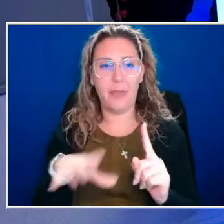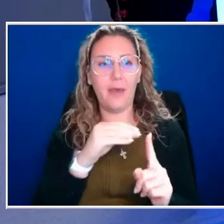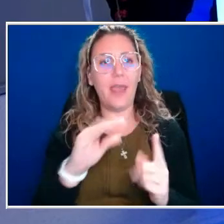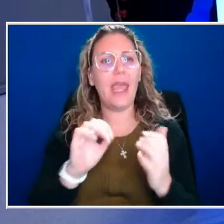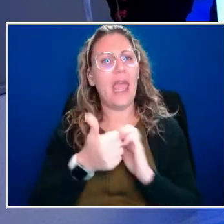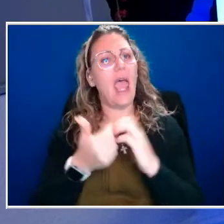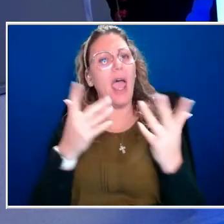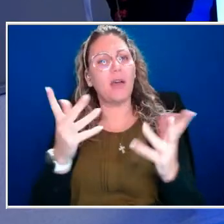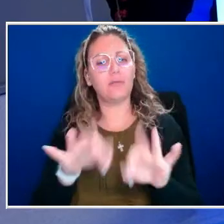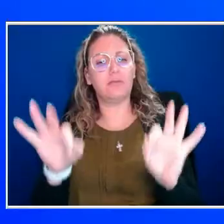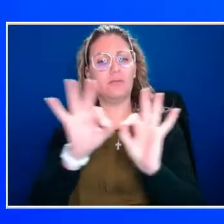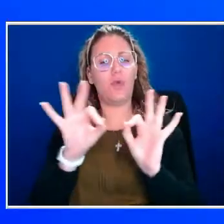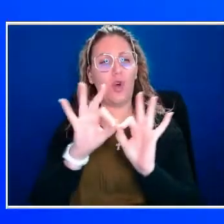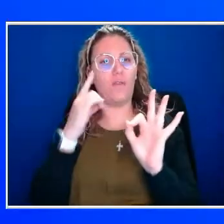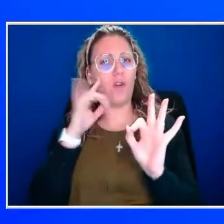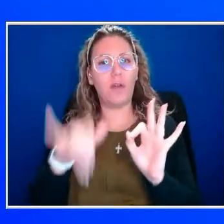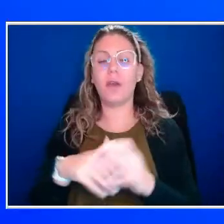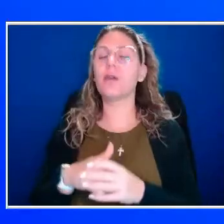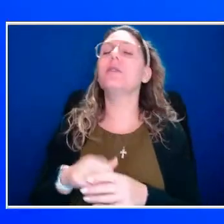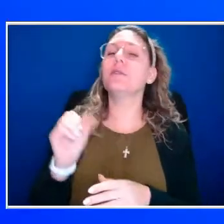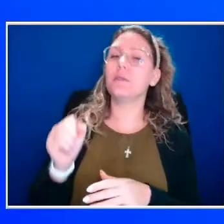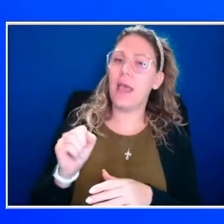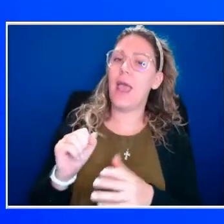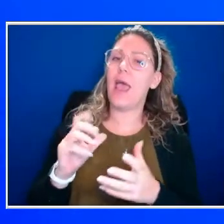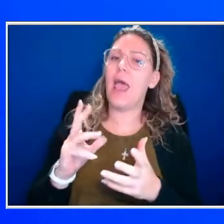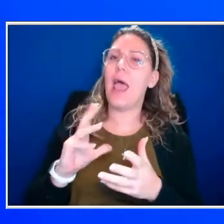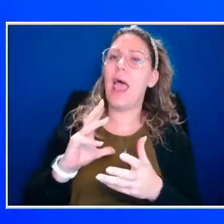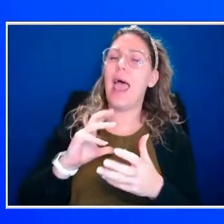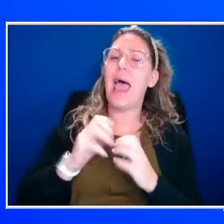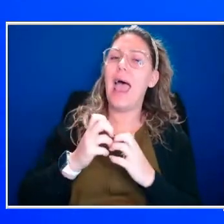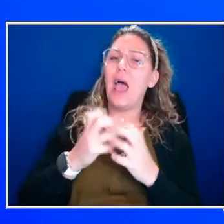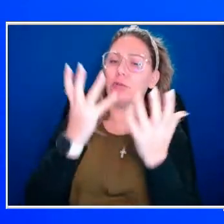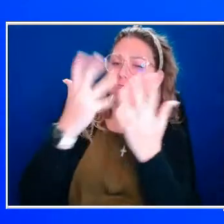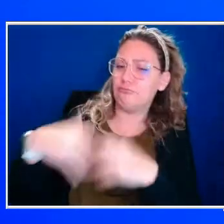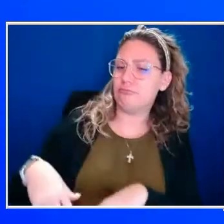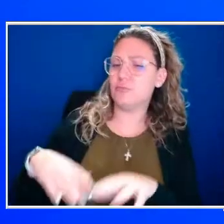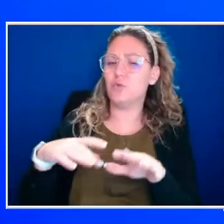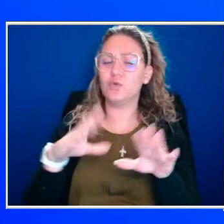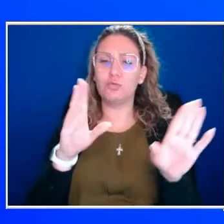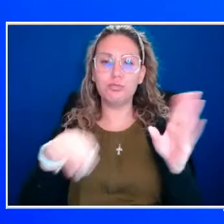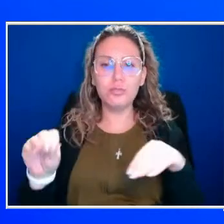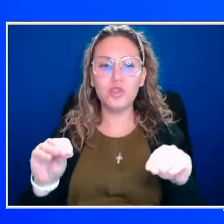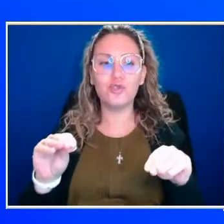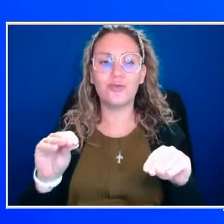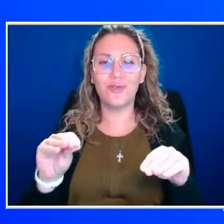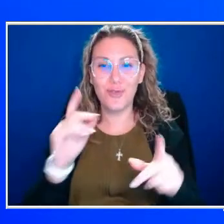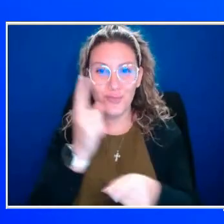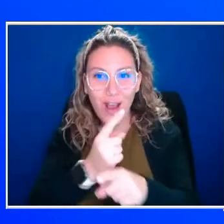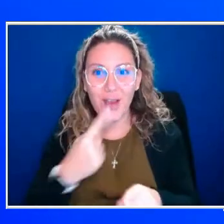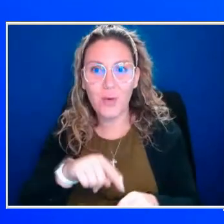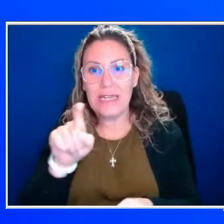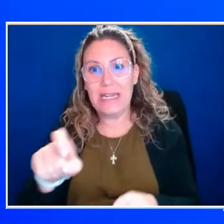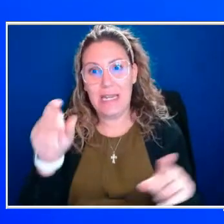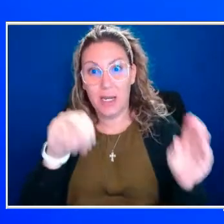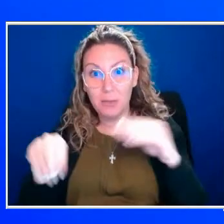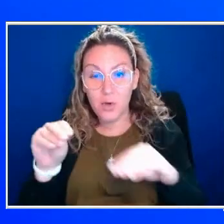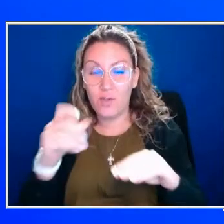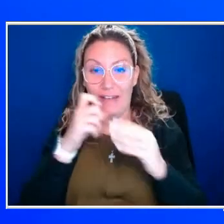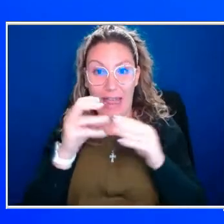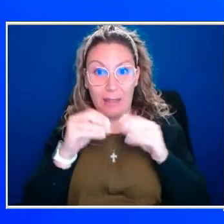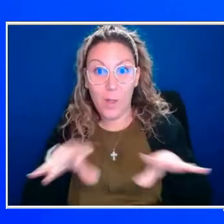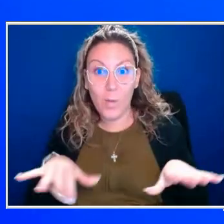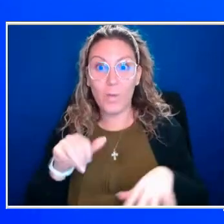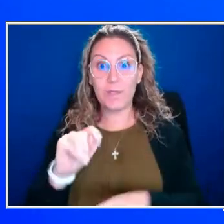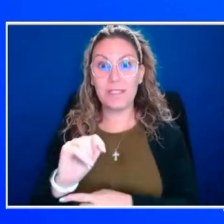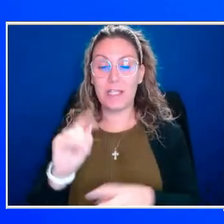older? Yeah, the way that we can integrate and really just, move, like I say, right? I always say we have to move so we don't lose it, right? So moving